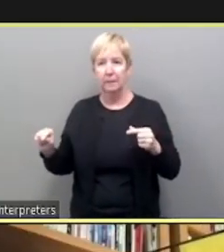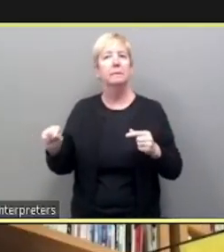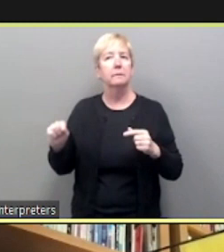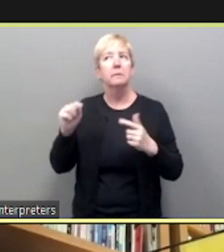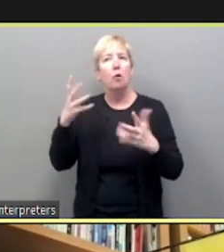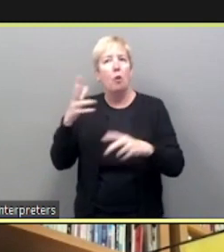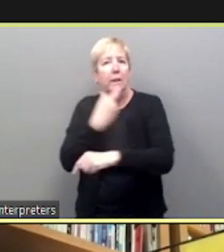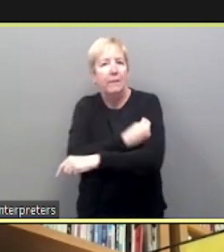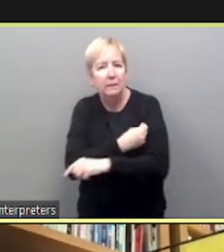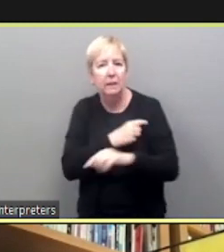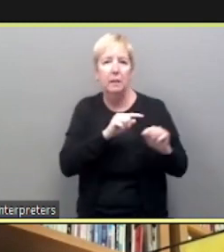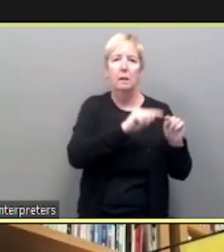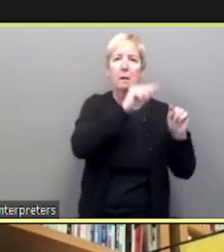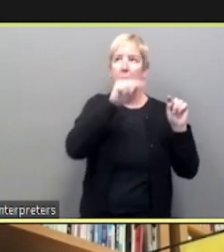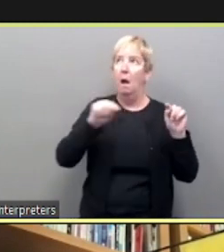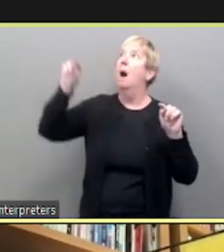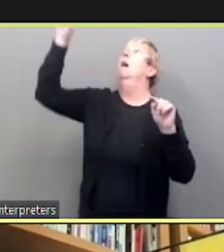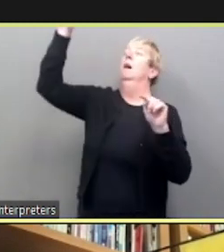seen elsewhere.